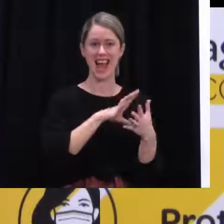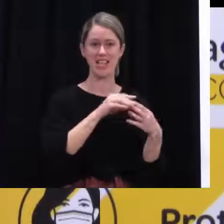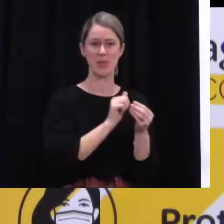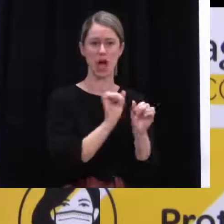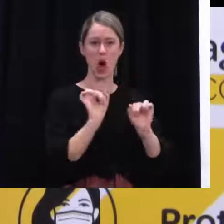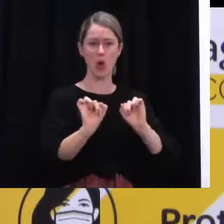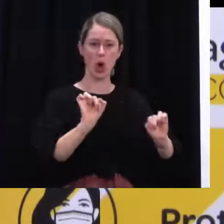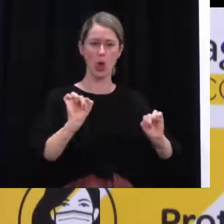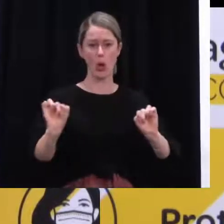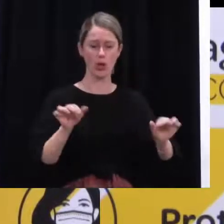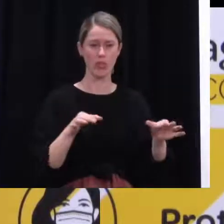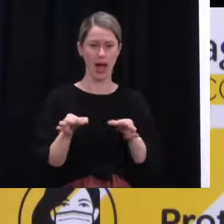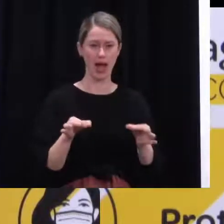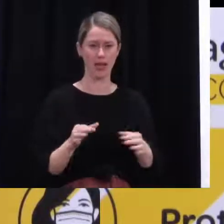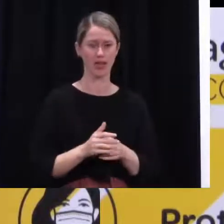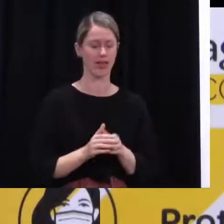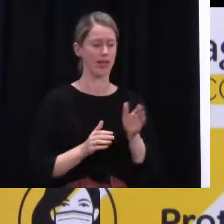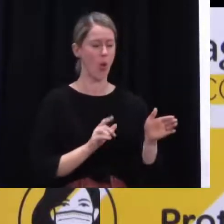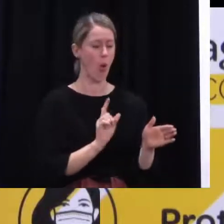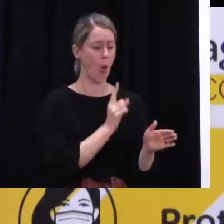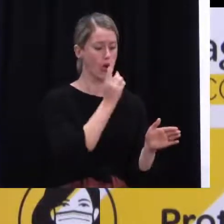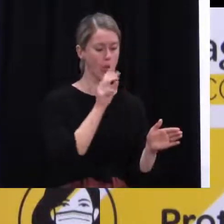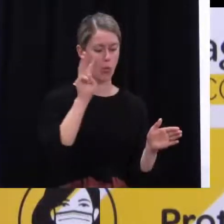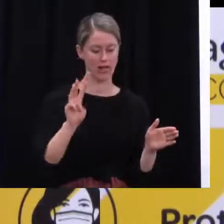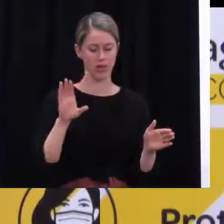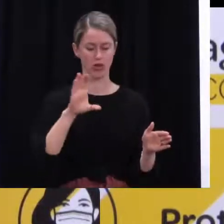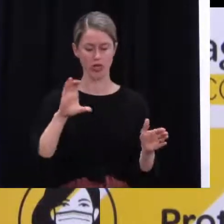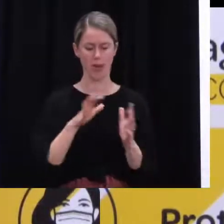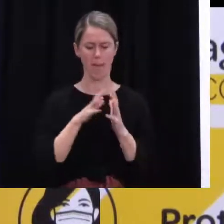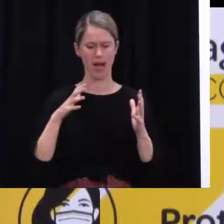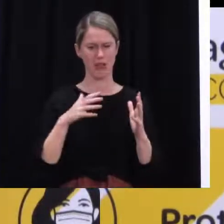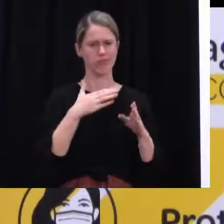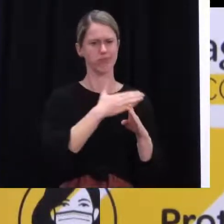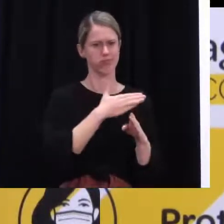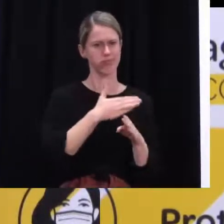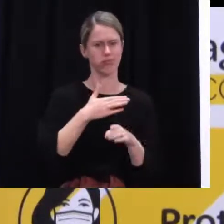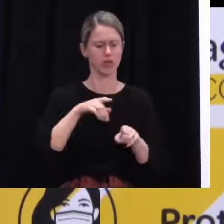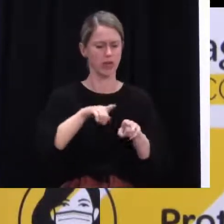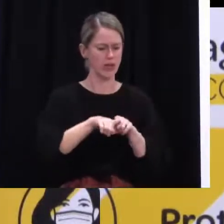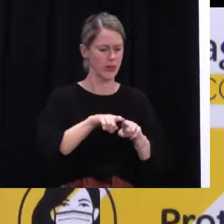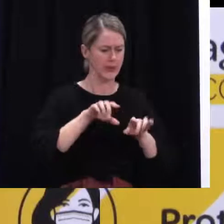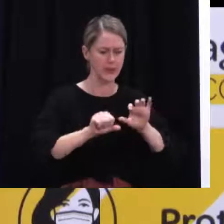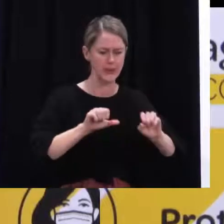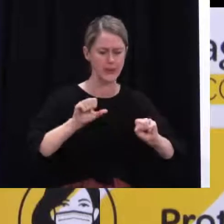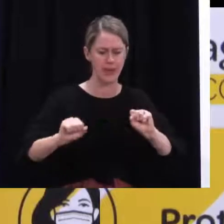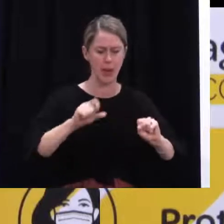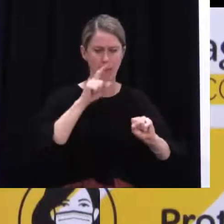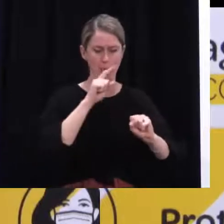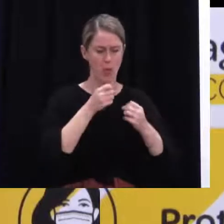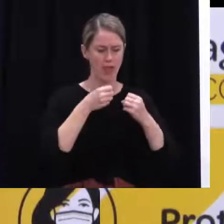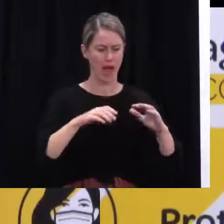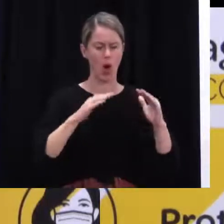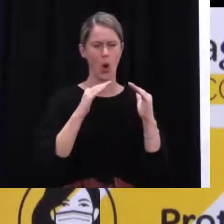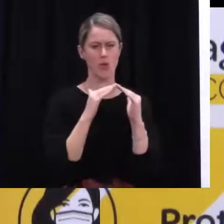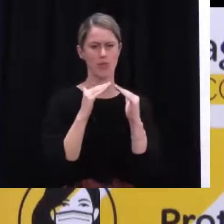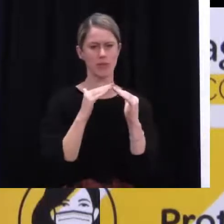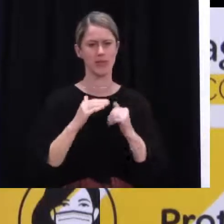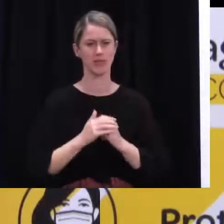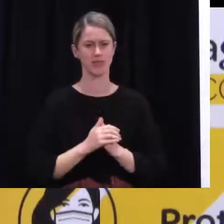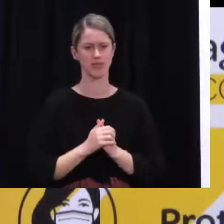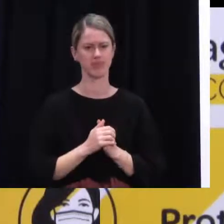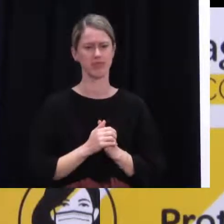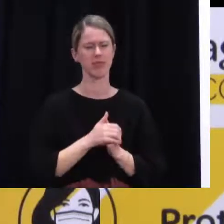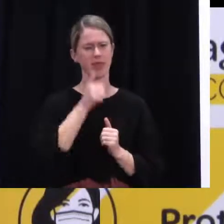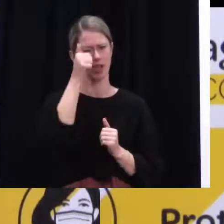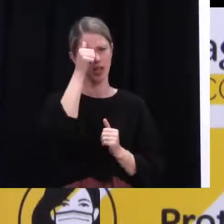been specific efforts in Auckland, Wellington and Christchurch where the large part of our homeless people are, and so I know each